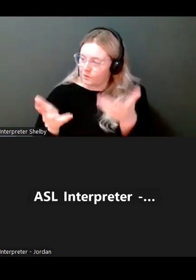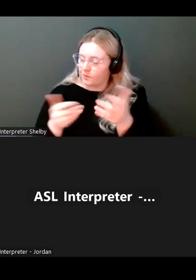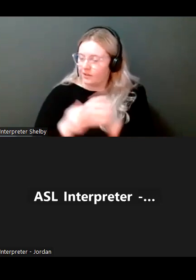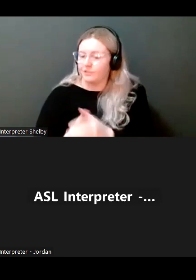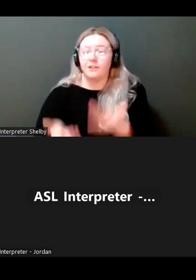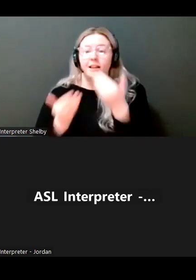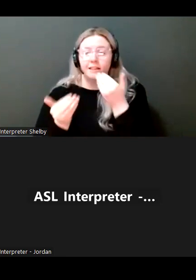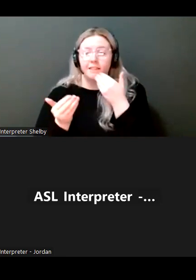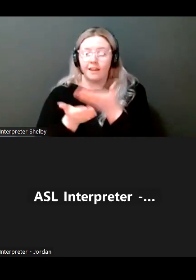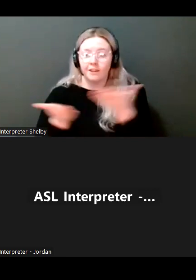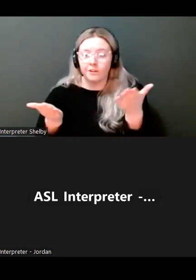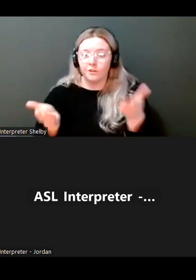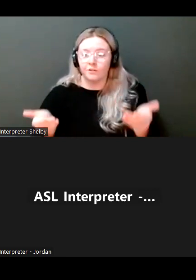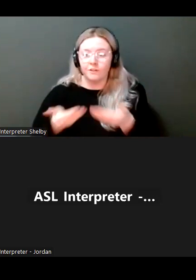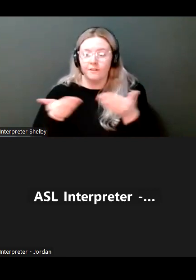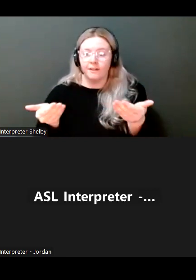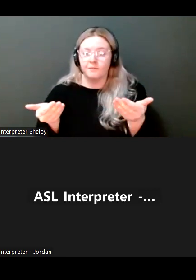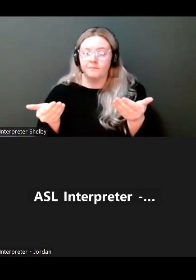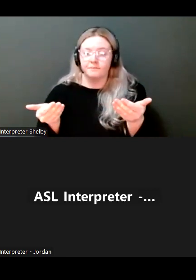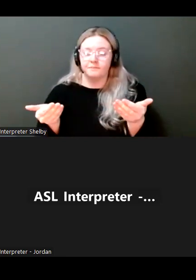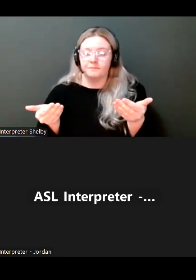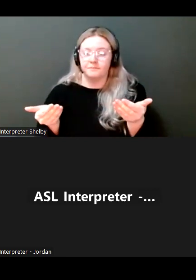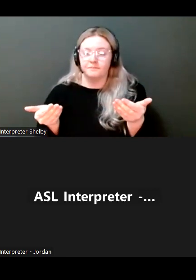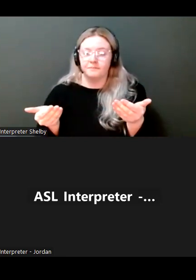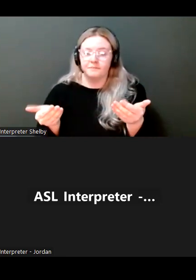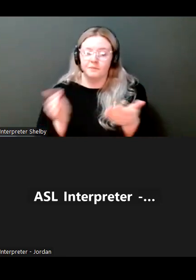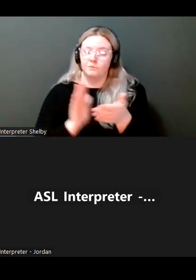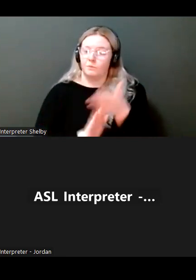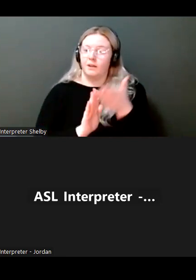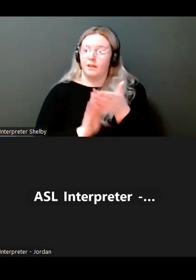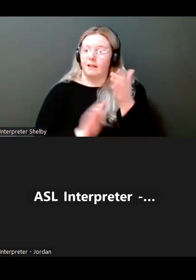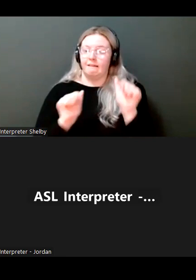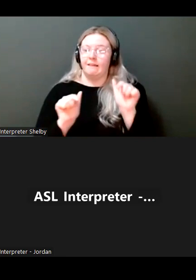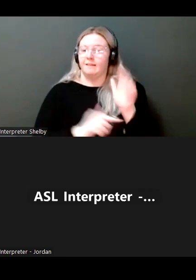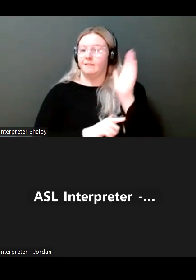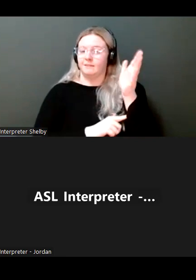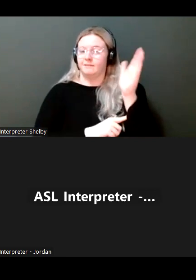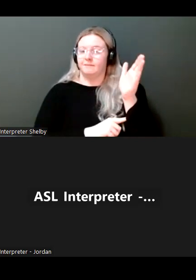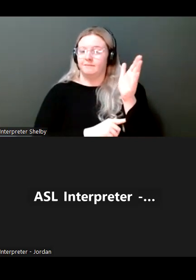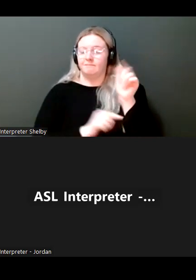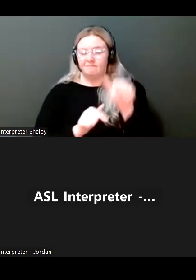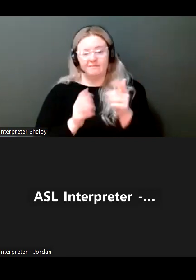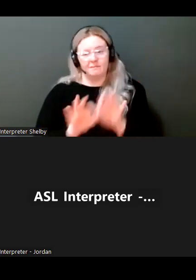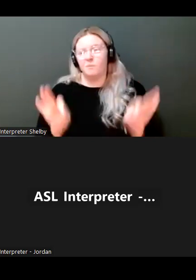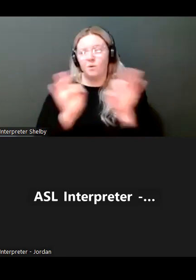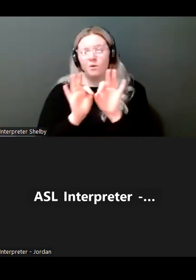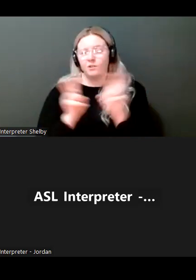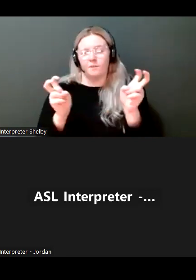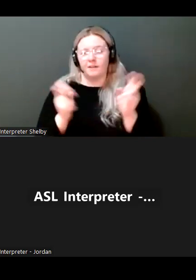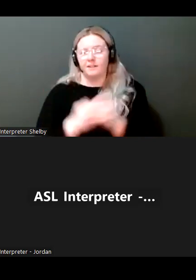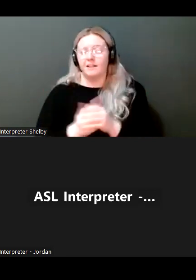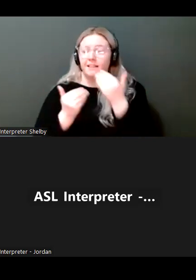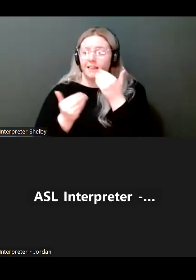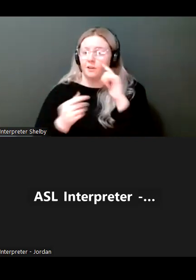you for inviting me to facilitate this presentation on this very important topic. And thank you all for